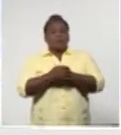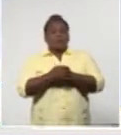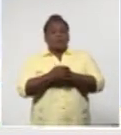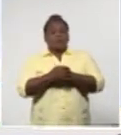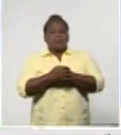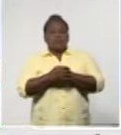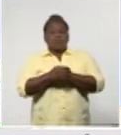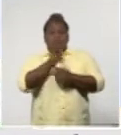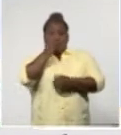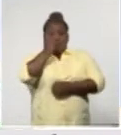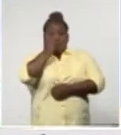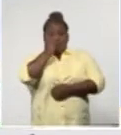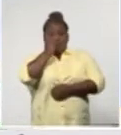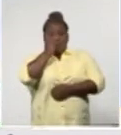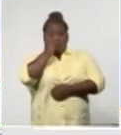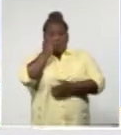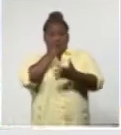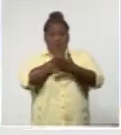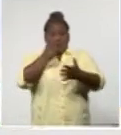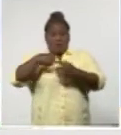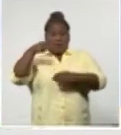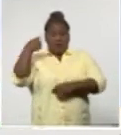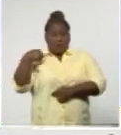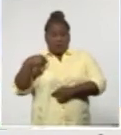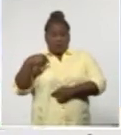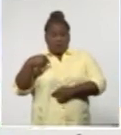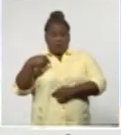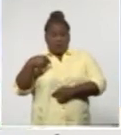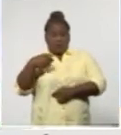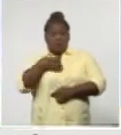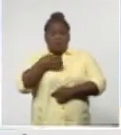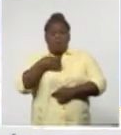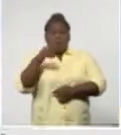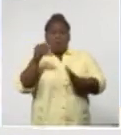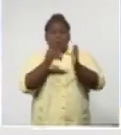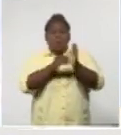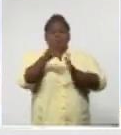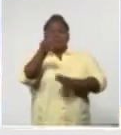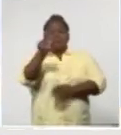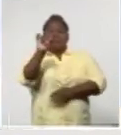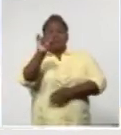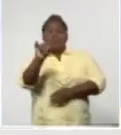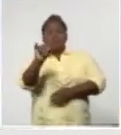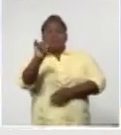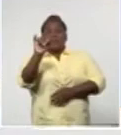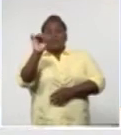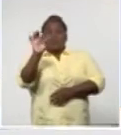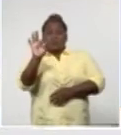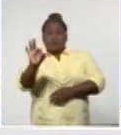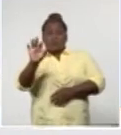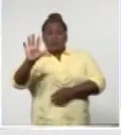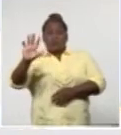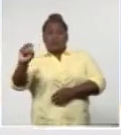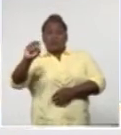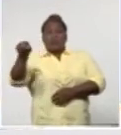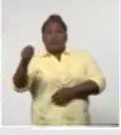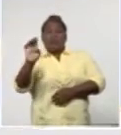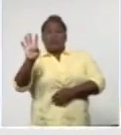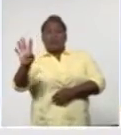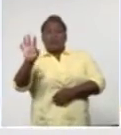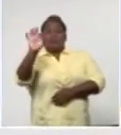male, 49.6% of all diagnosed male cases, and with today's male cases